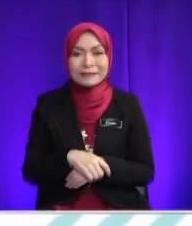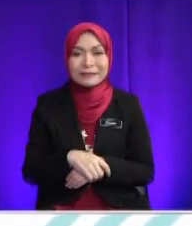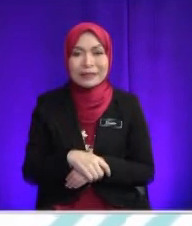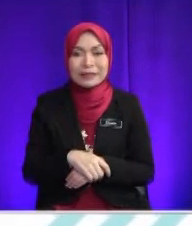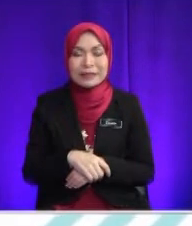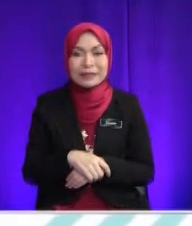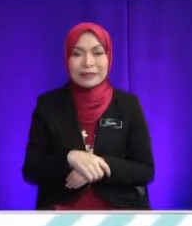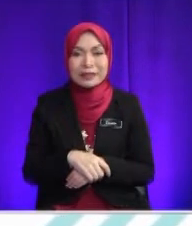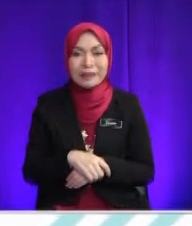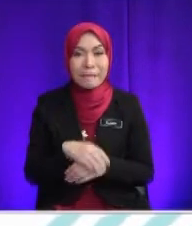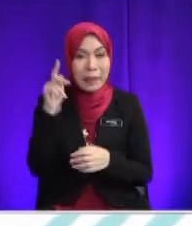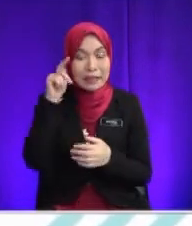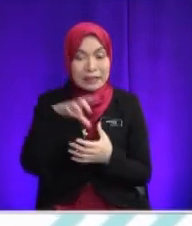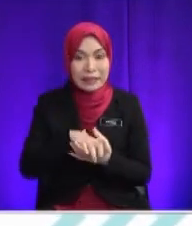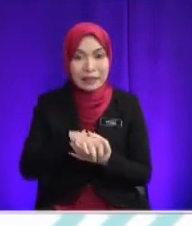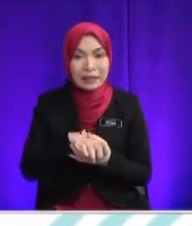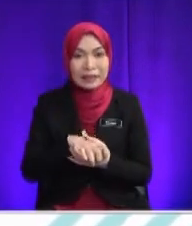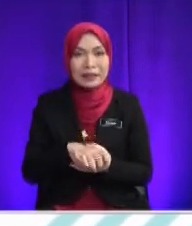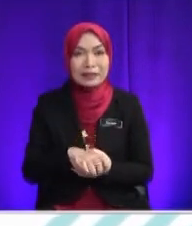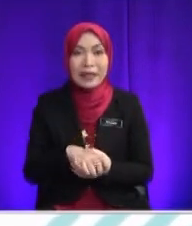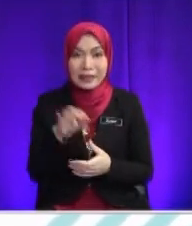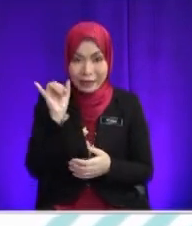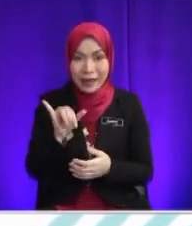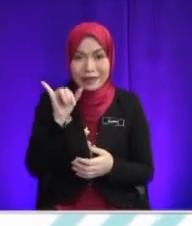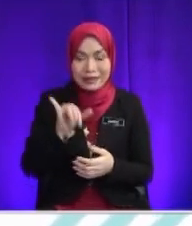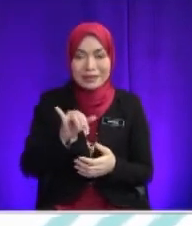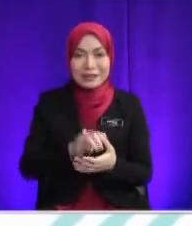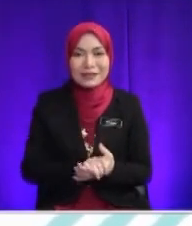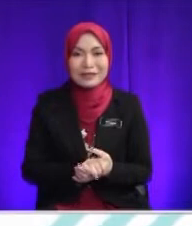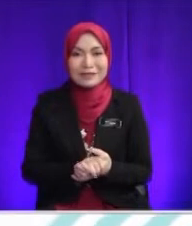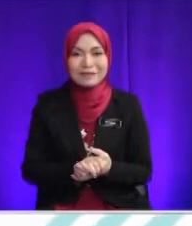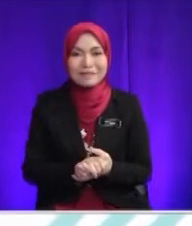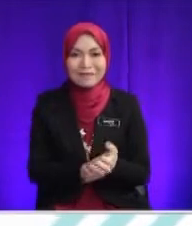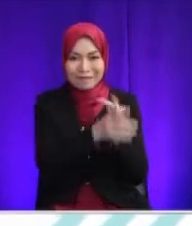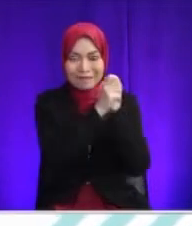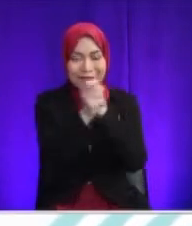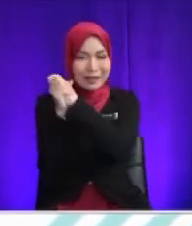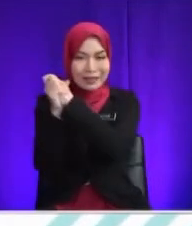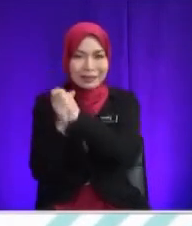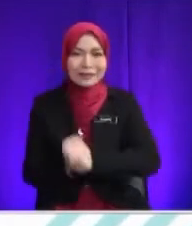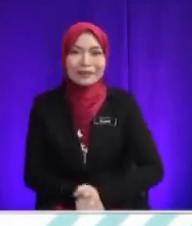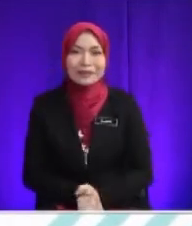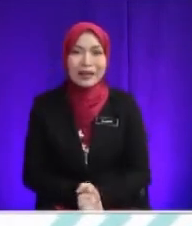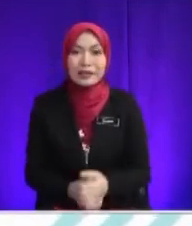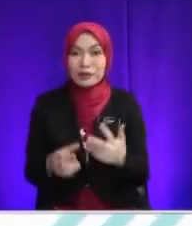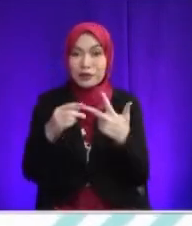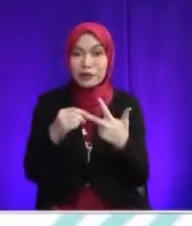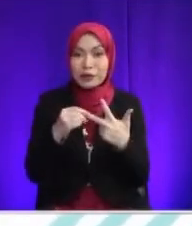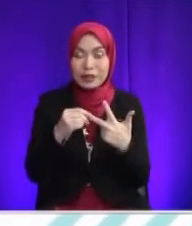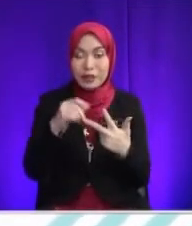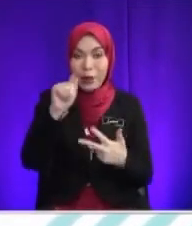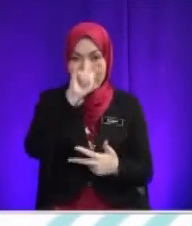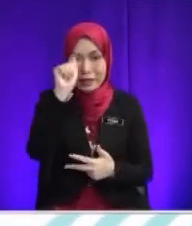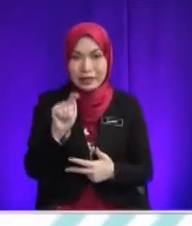arrested. So let's see. Yes. Well done, Nana. Well done. Thank you. Okay, let's go to the third question. All right, for the third